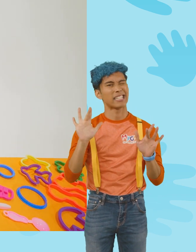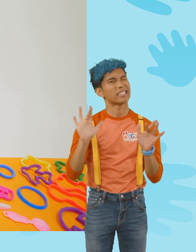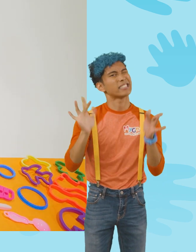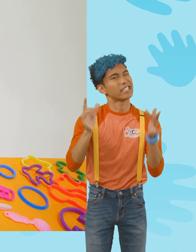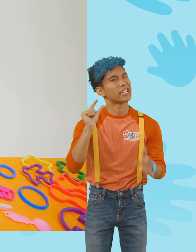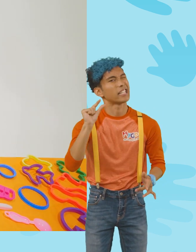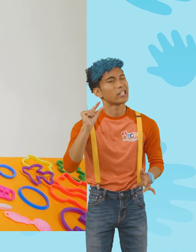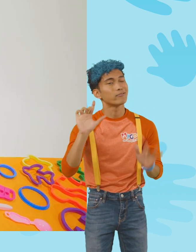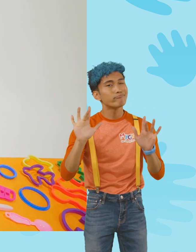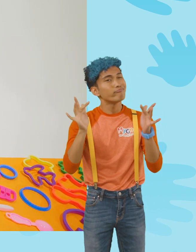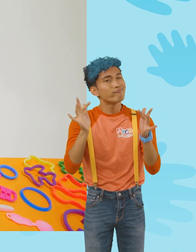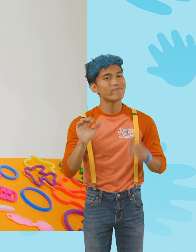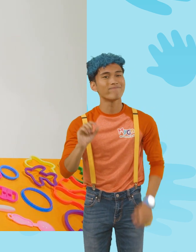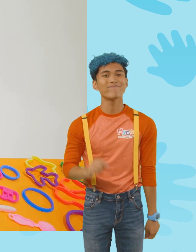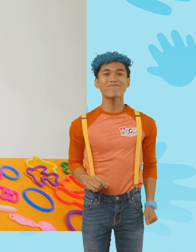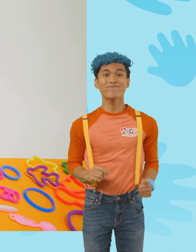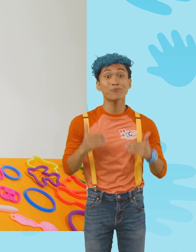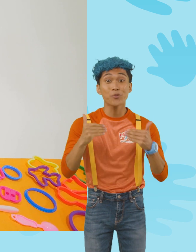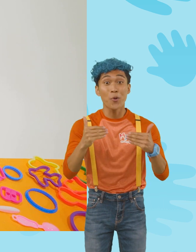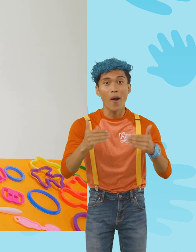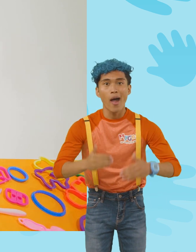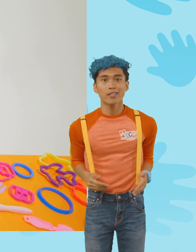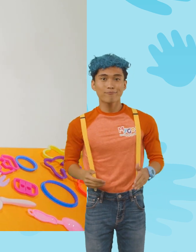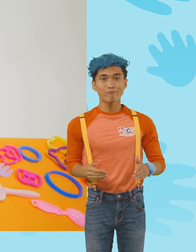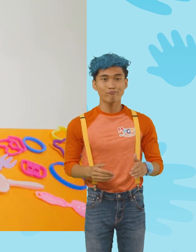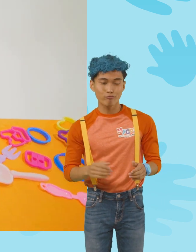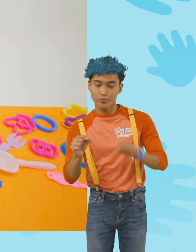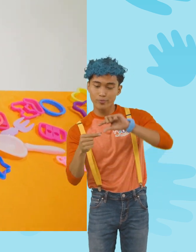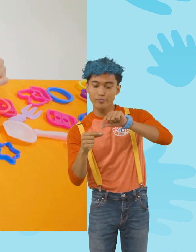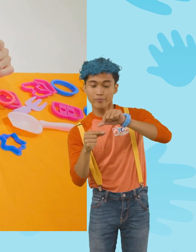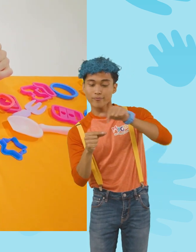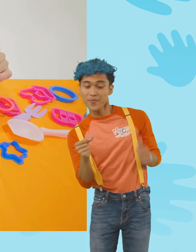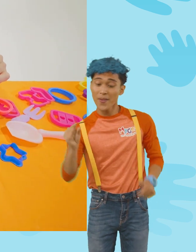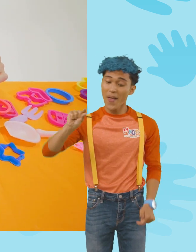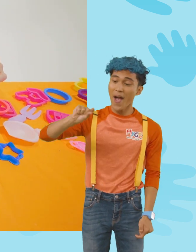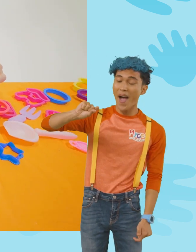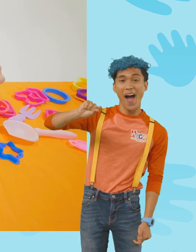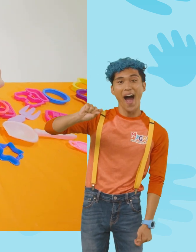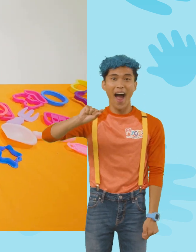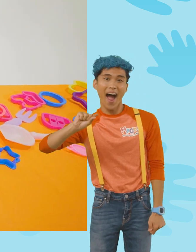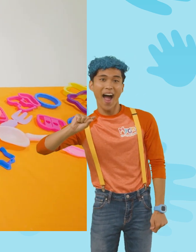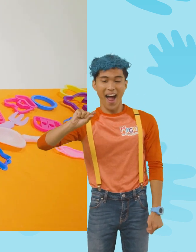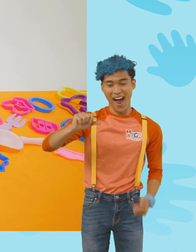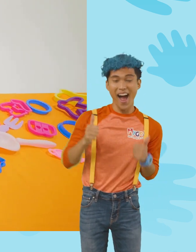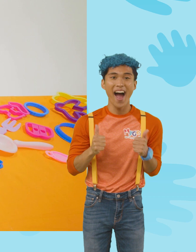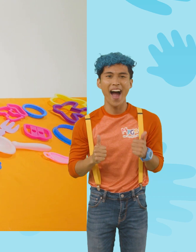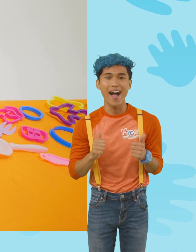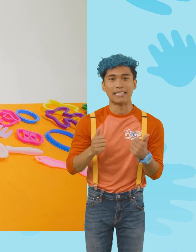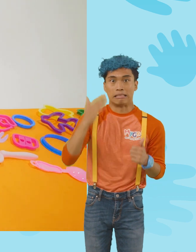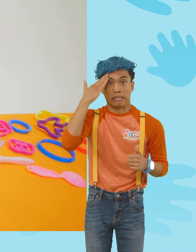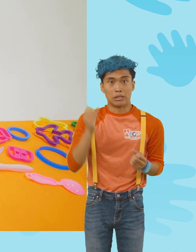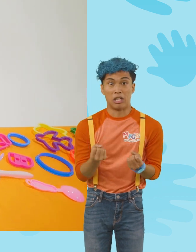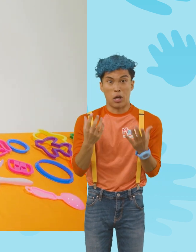So let's open this up, add some green. I don't know